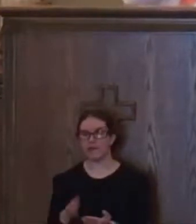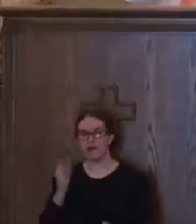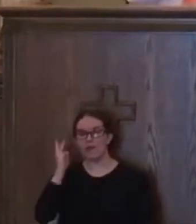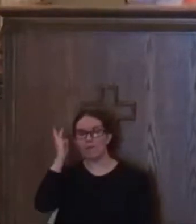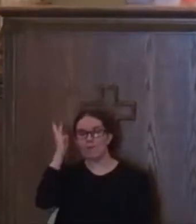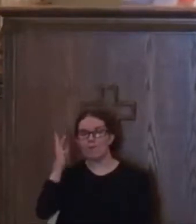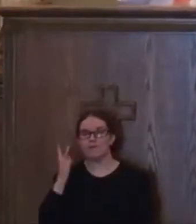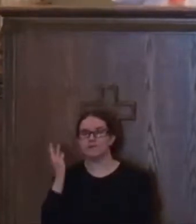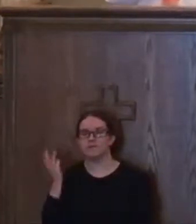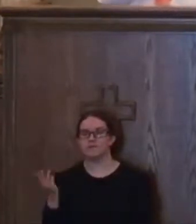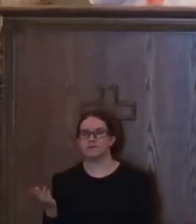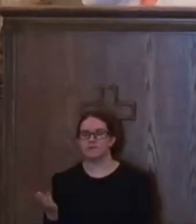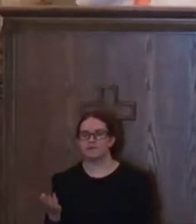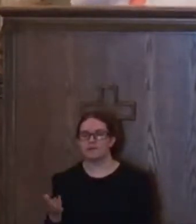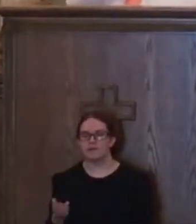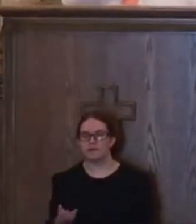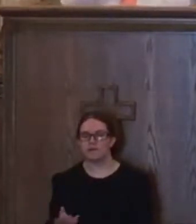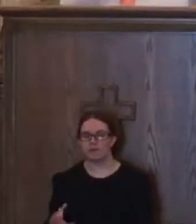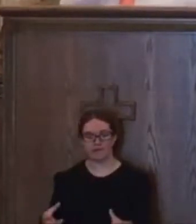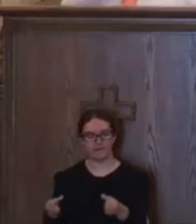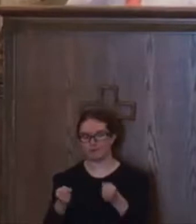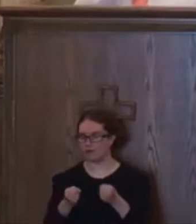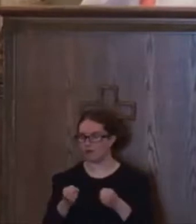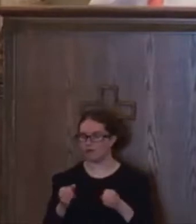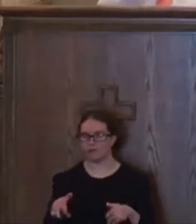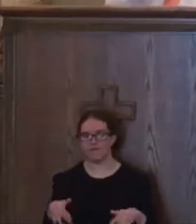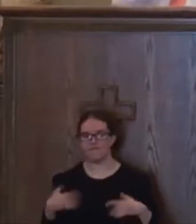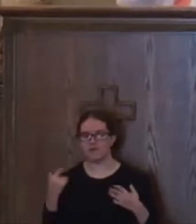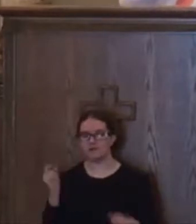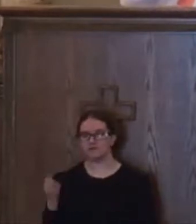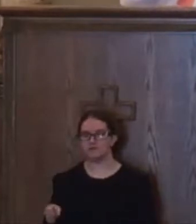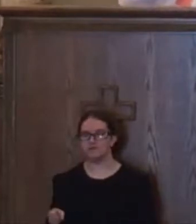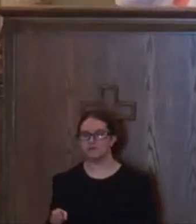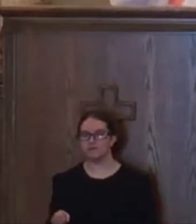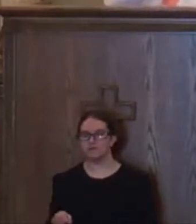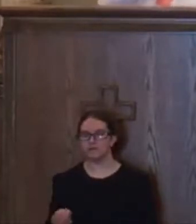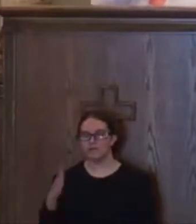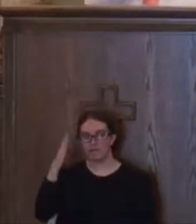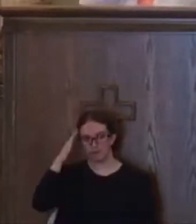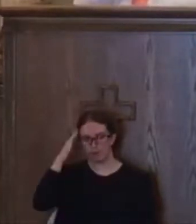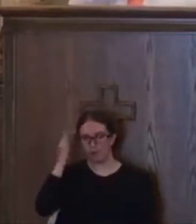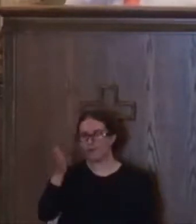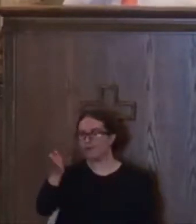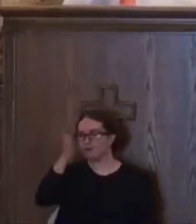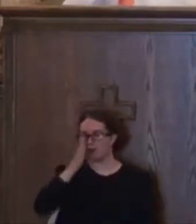today if whenever we haven't gotten what we feel we need, or whenever we know